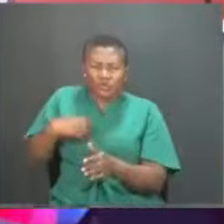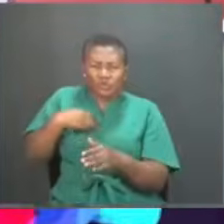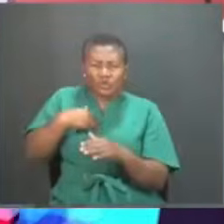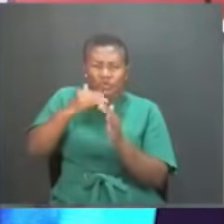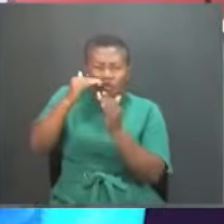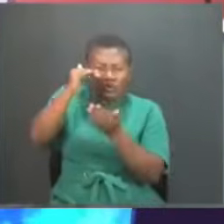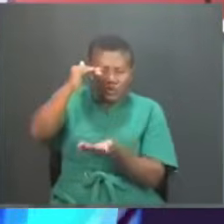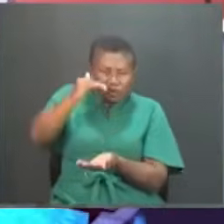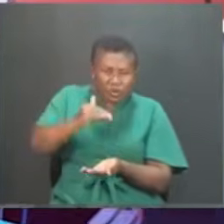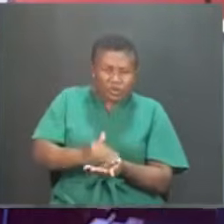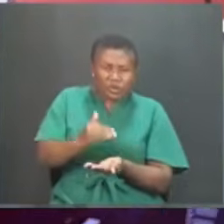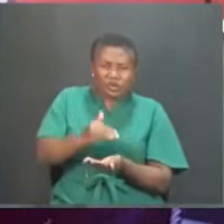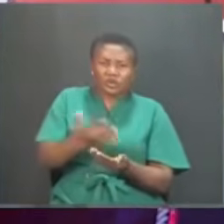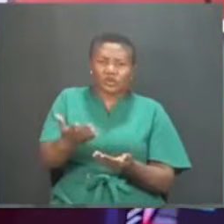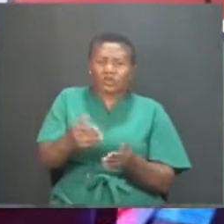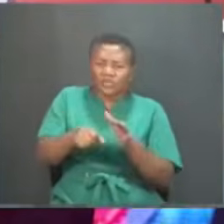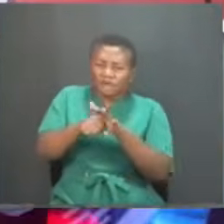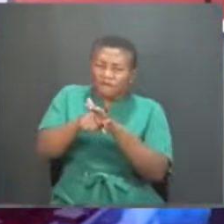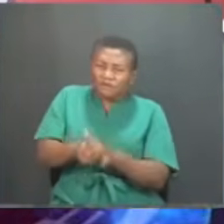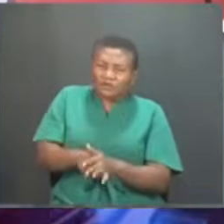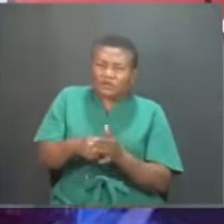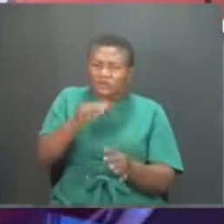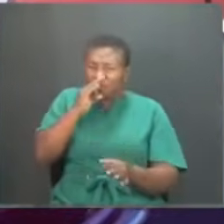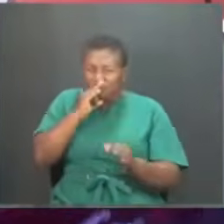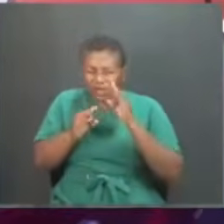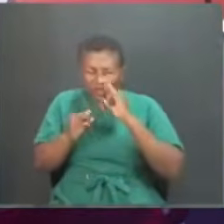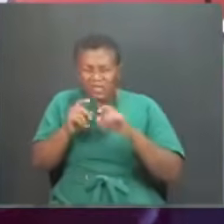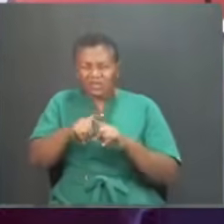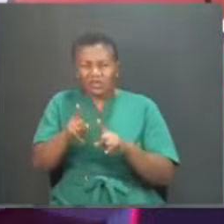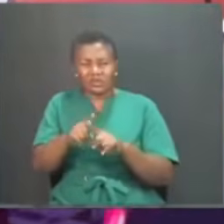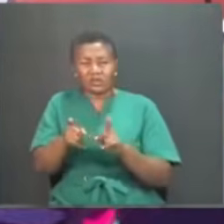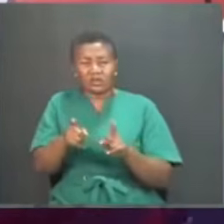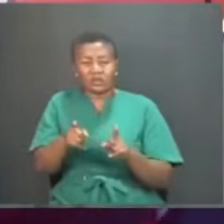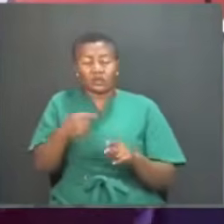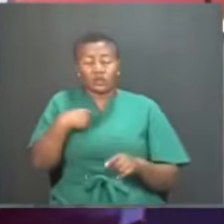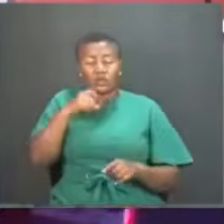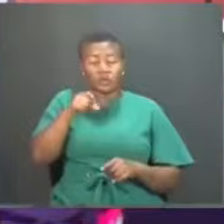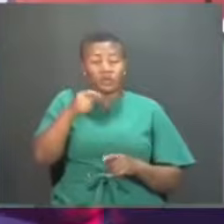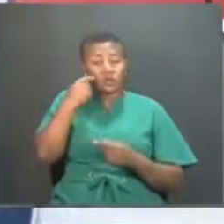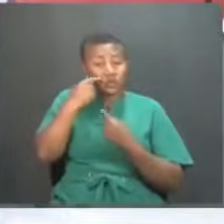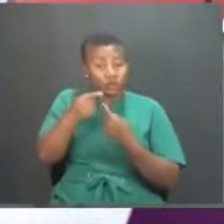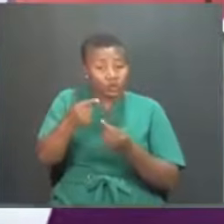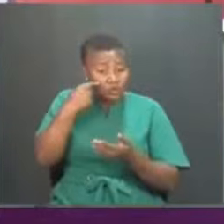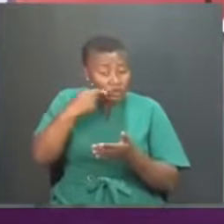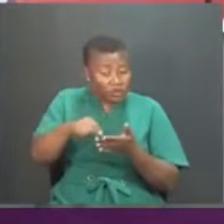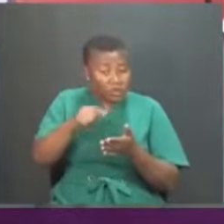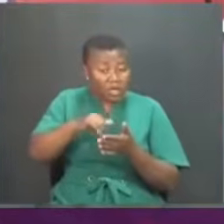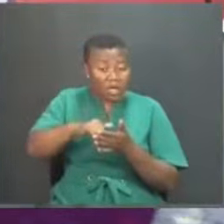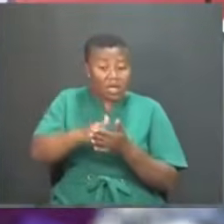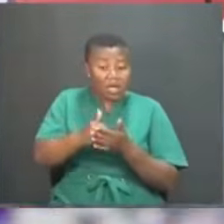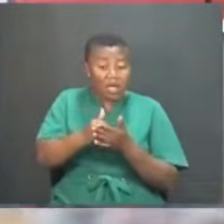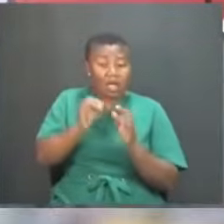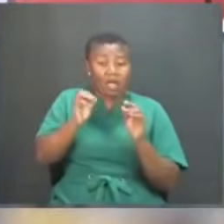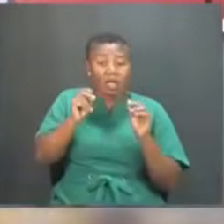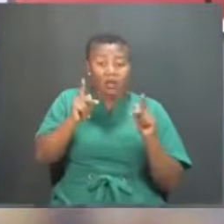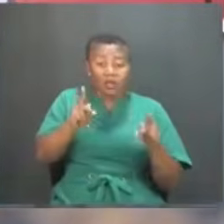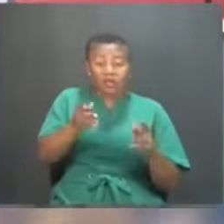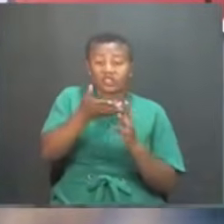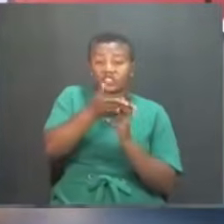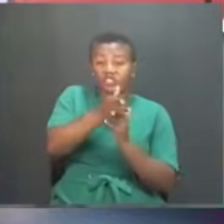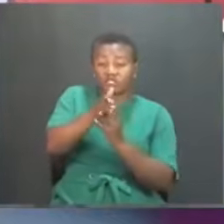go through. Mr. Speaker, again, we must look at how opportunities are distributed for our good people in this